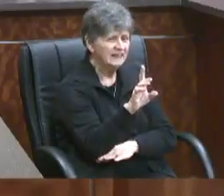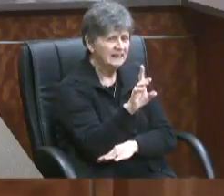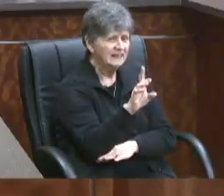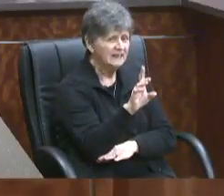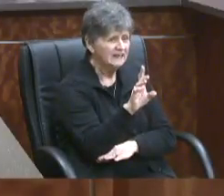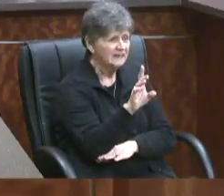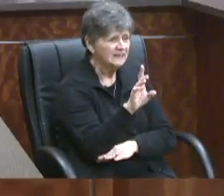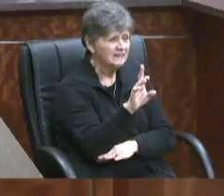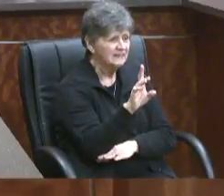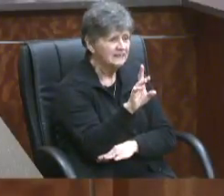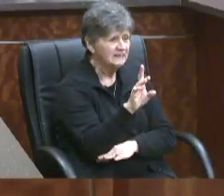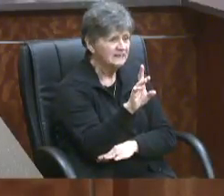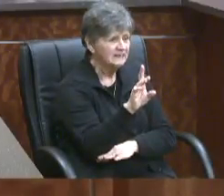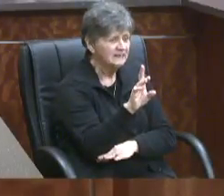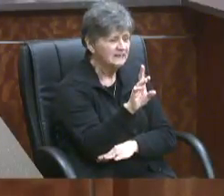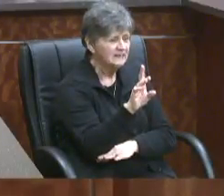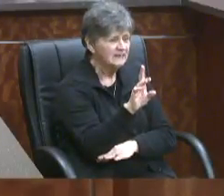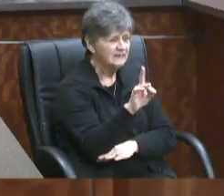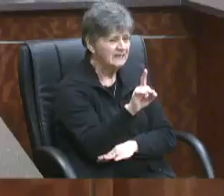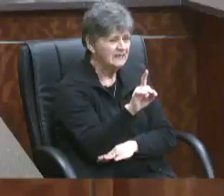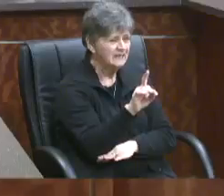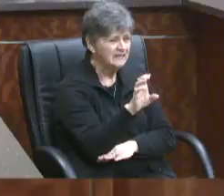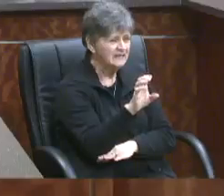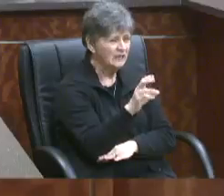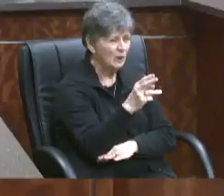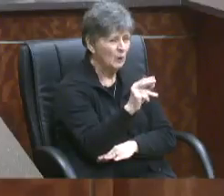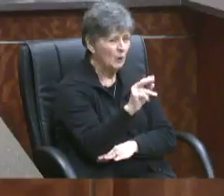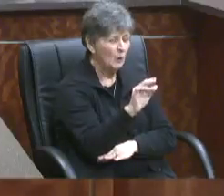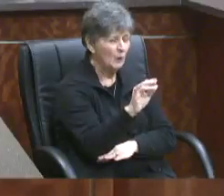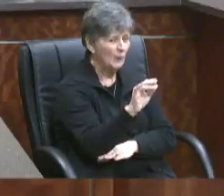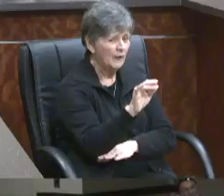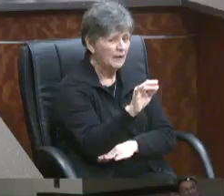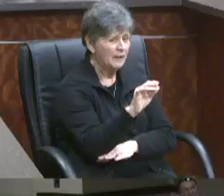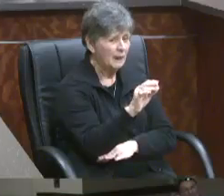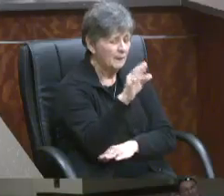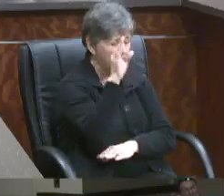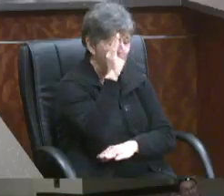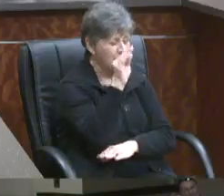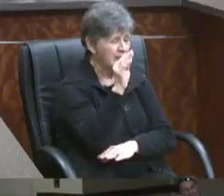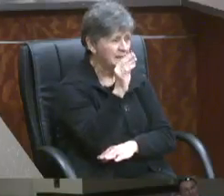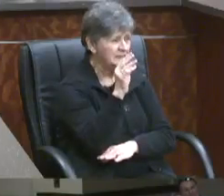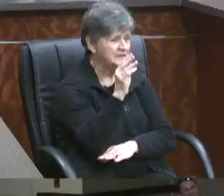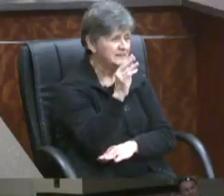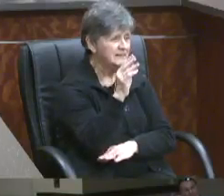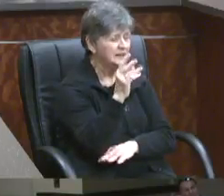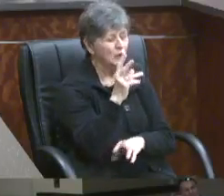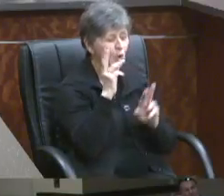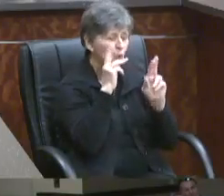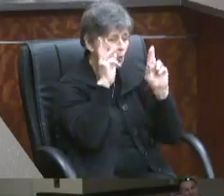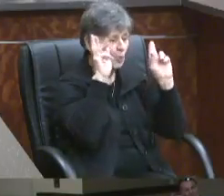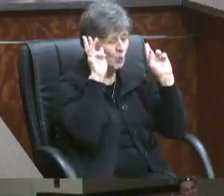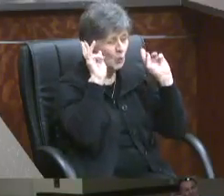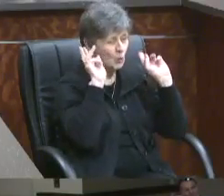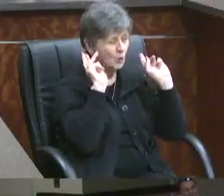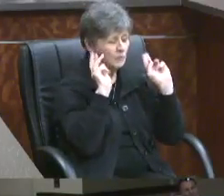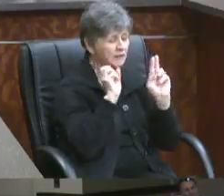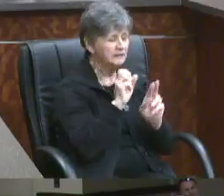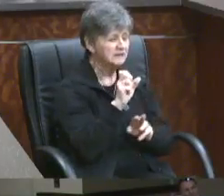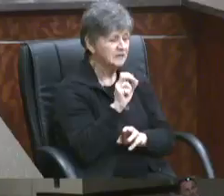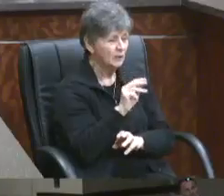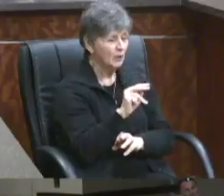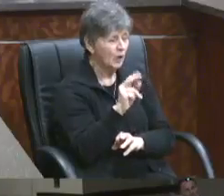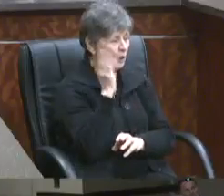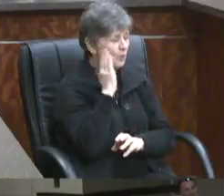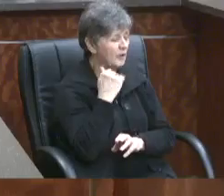of it, men's grooming salon at 317 Main Street will be holding a Cuts for